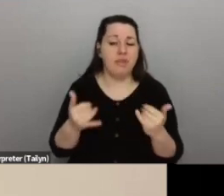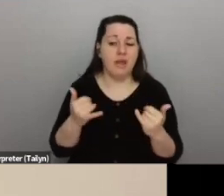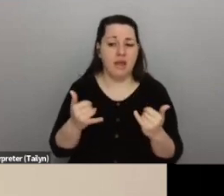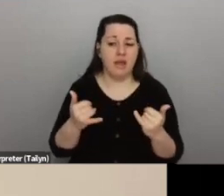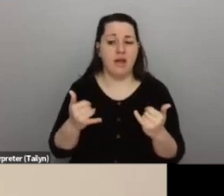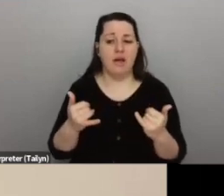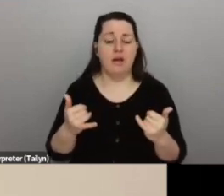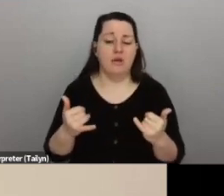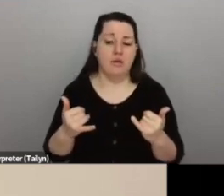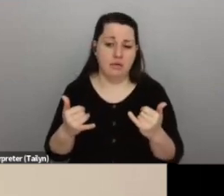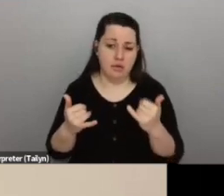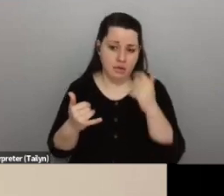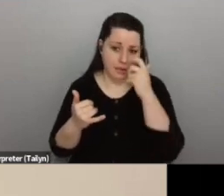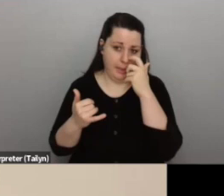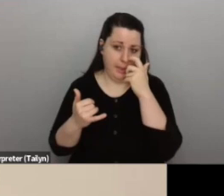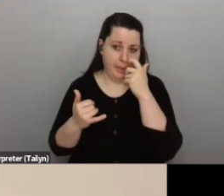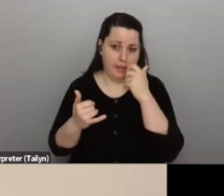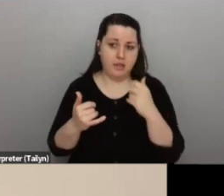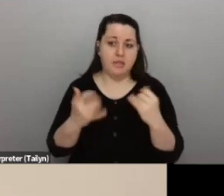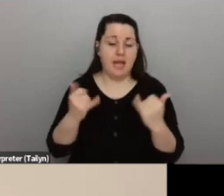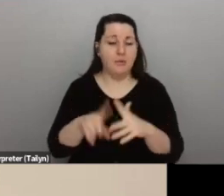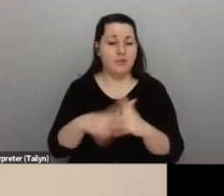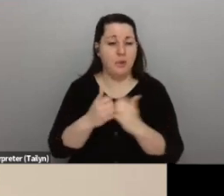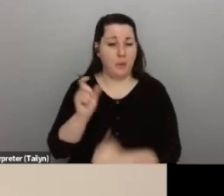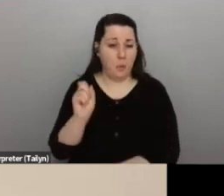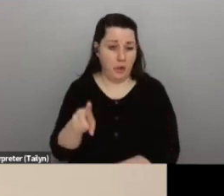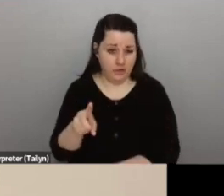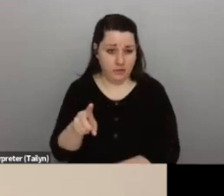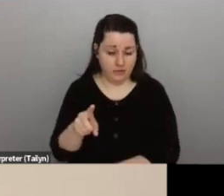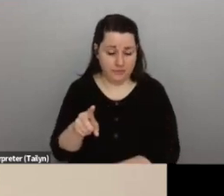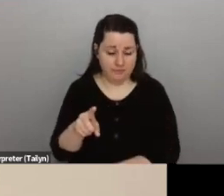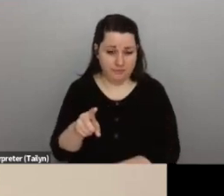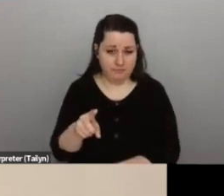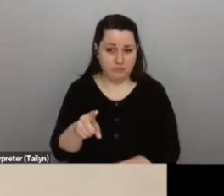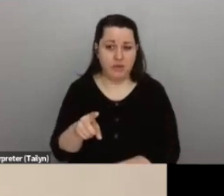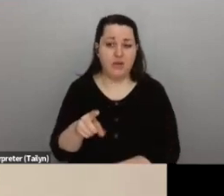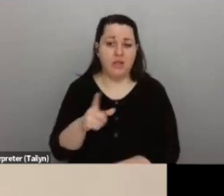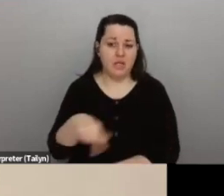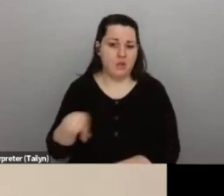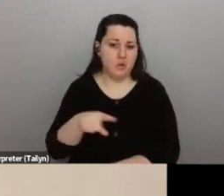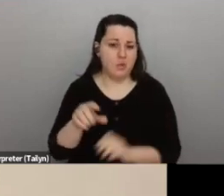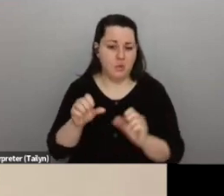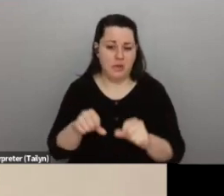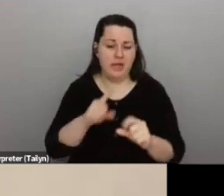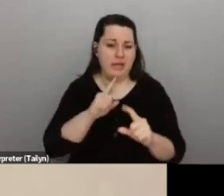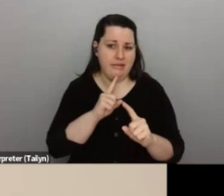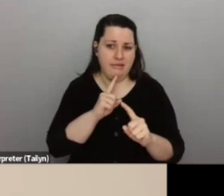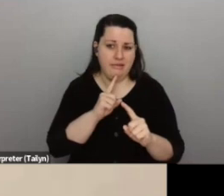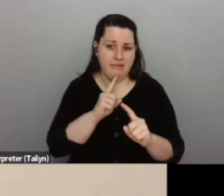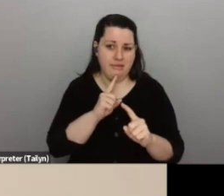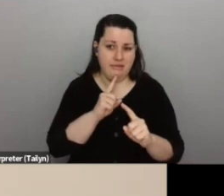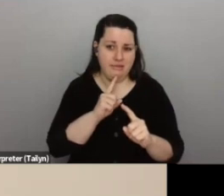to start with a question to you all that you can feel free to do